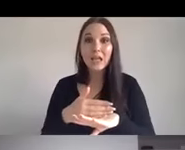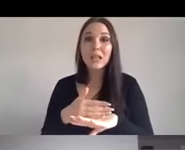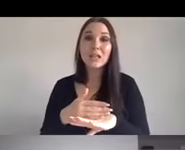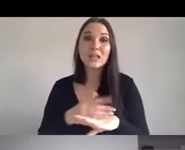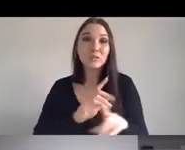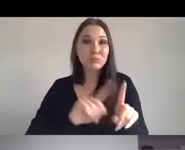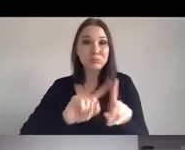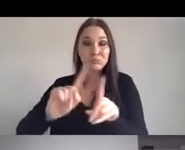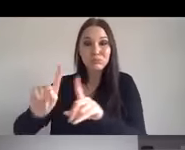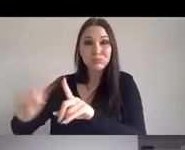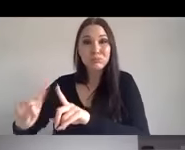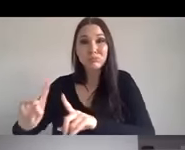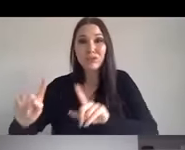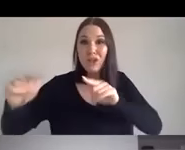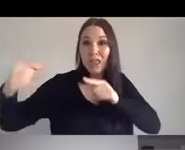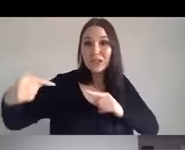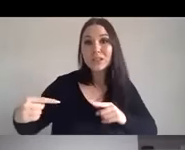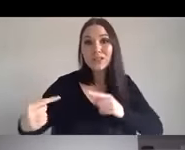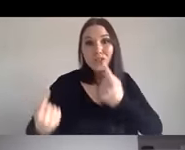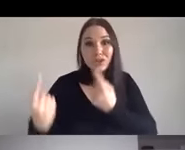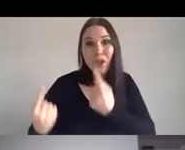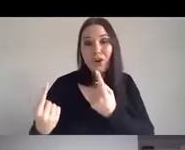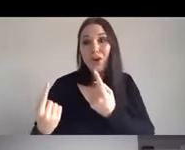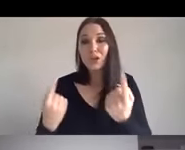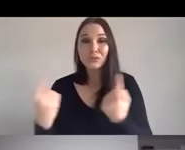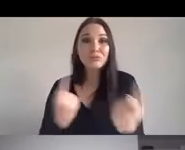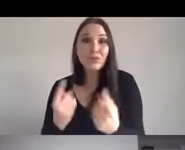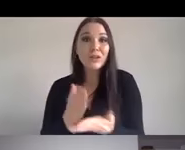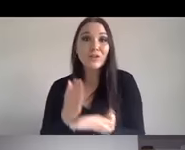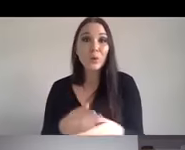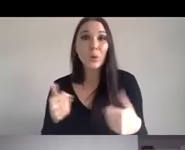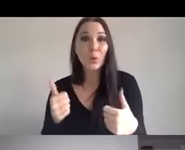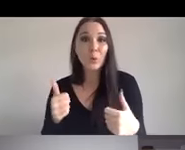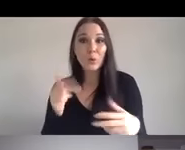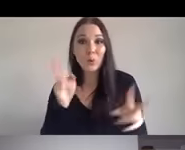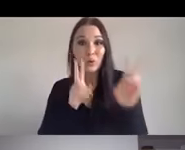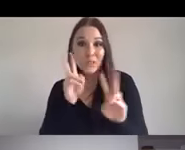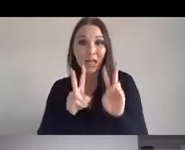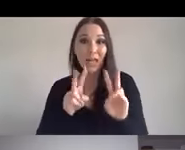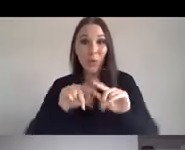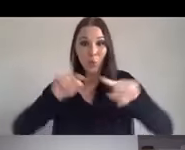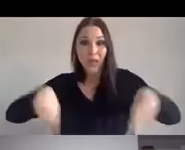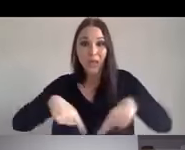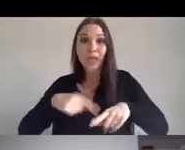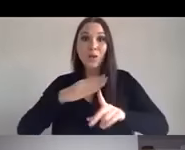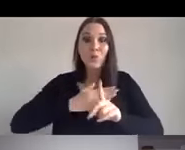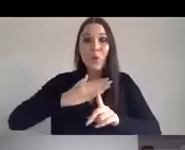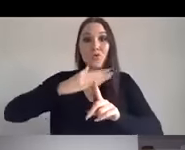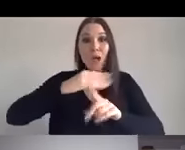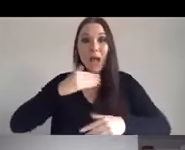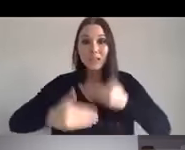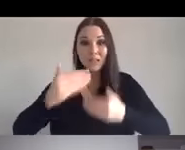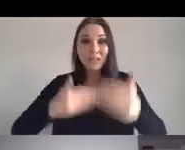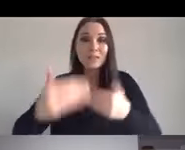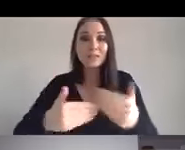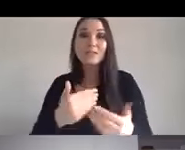see people challenging each other, and it's really good to see that we can make progress in this direction. So AI at